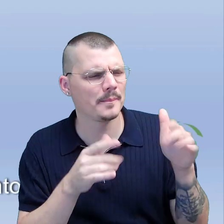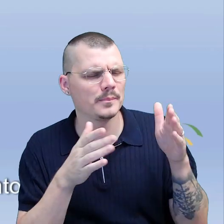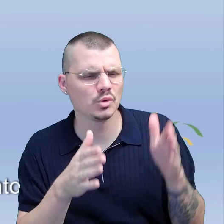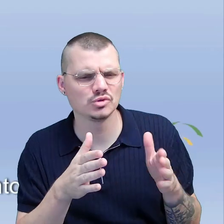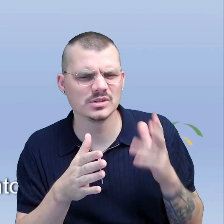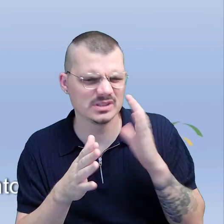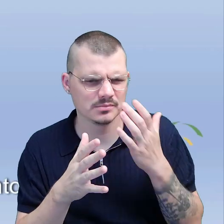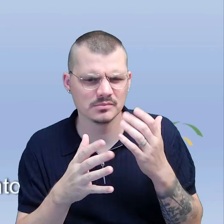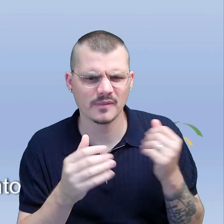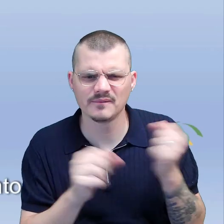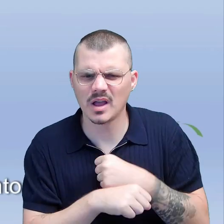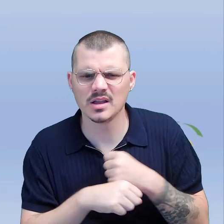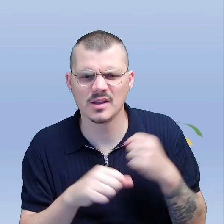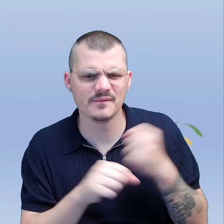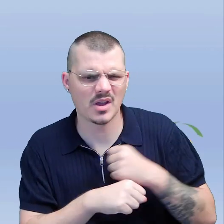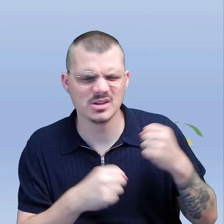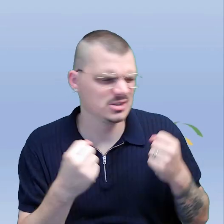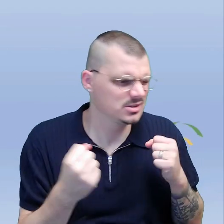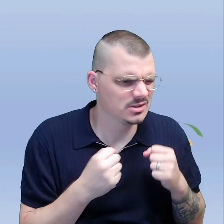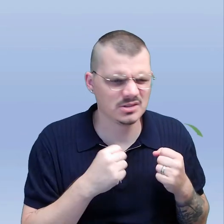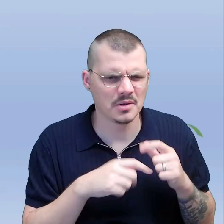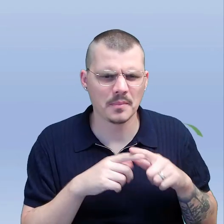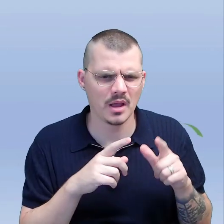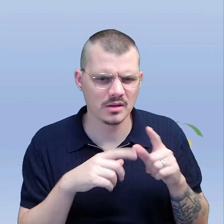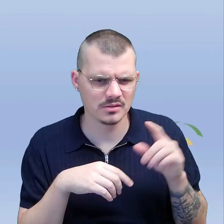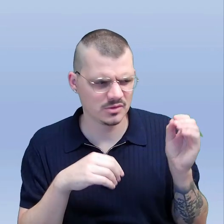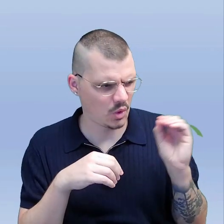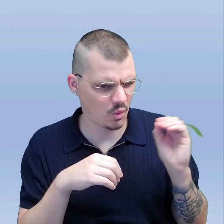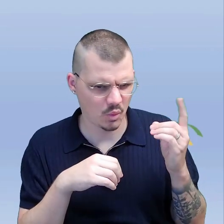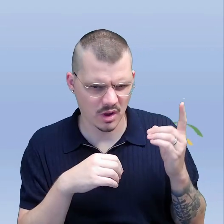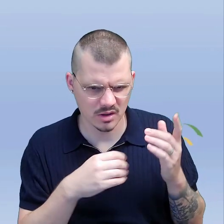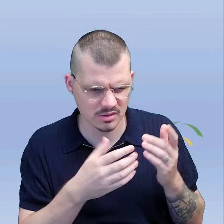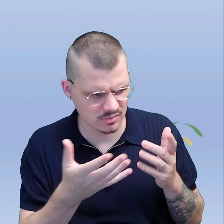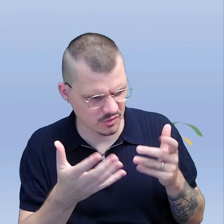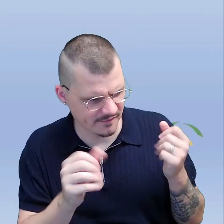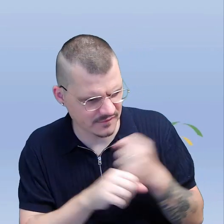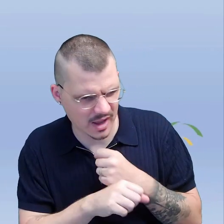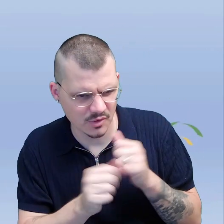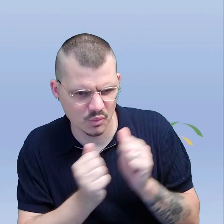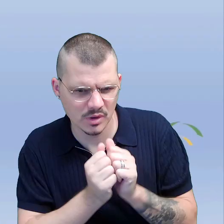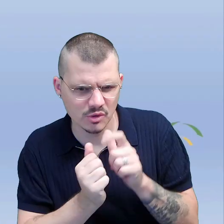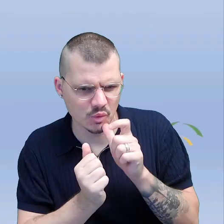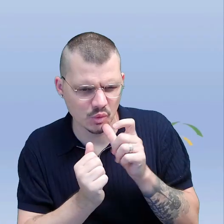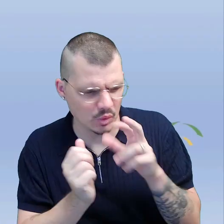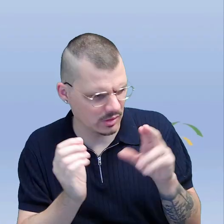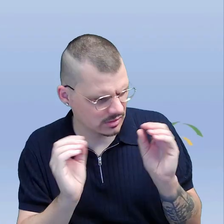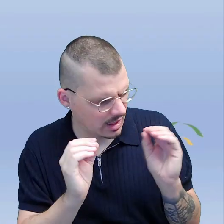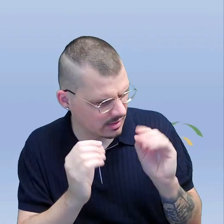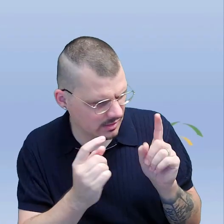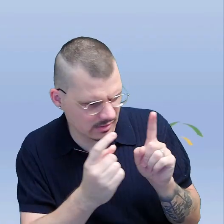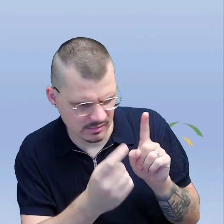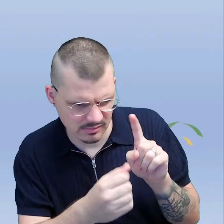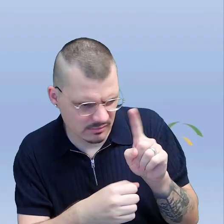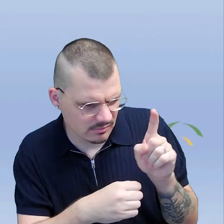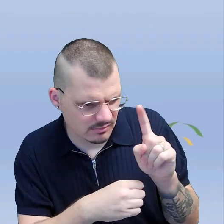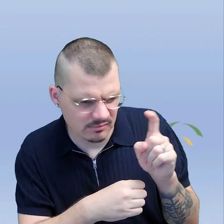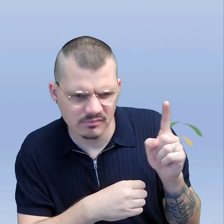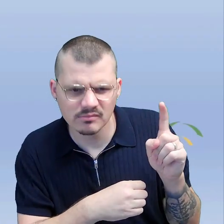So how about a person who's getting into fights and nobody else can see who or what they're fighting with?